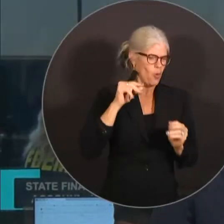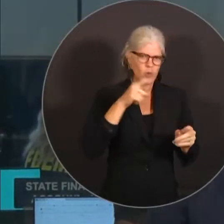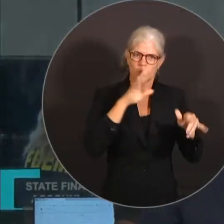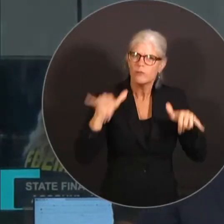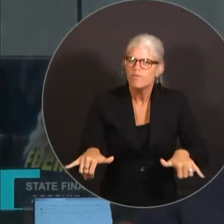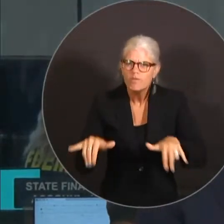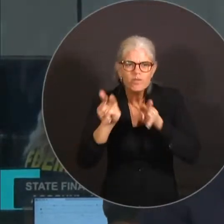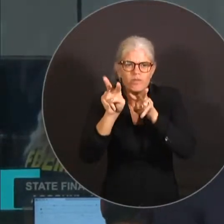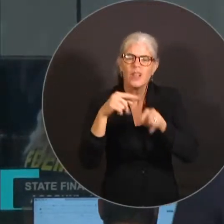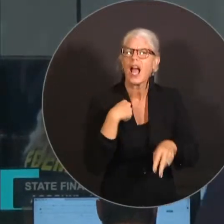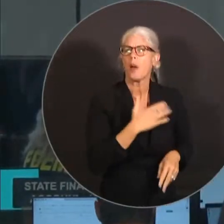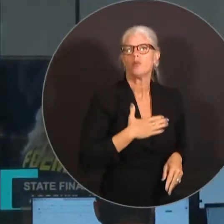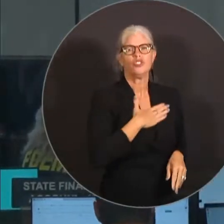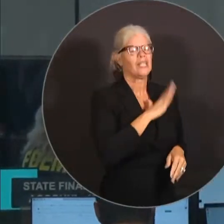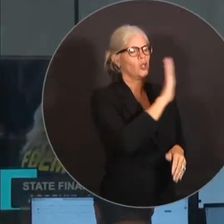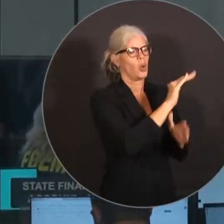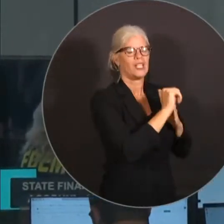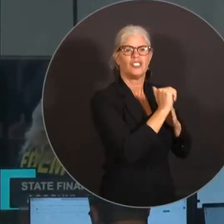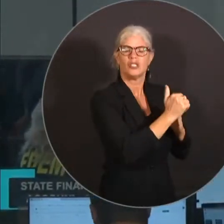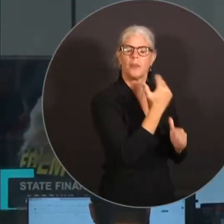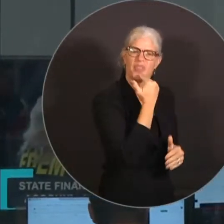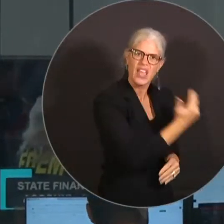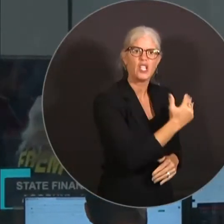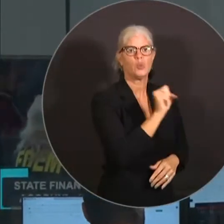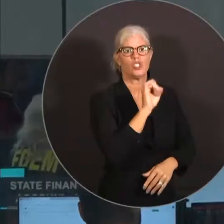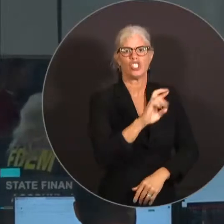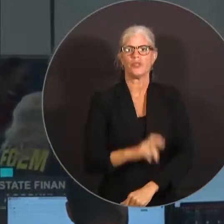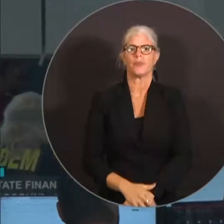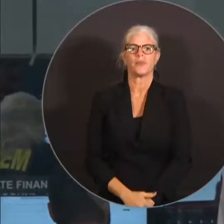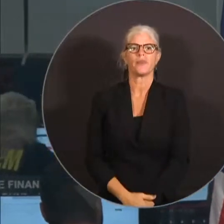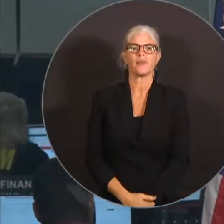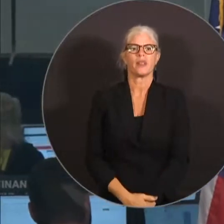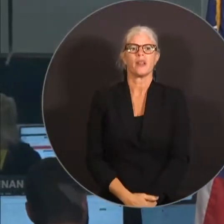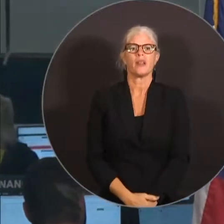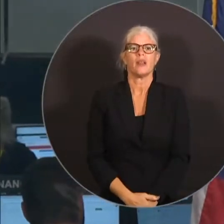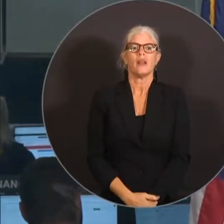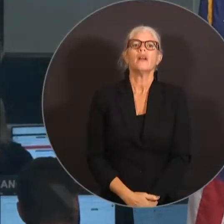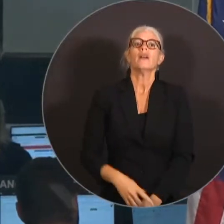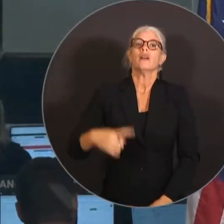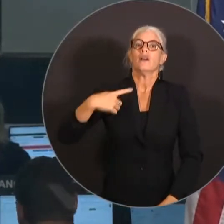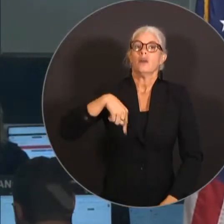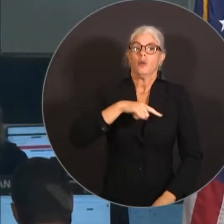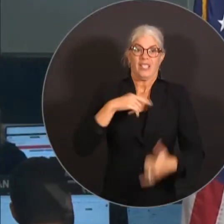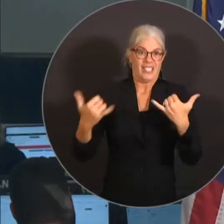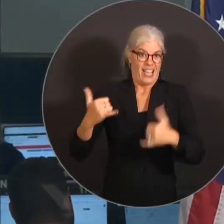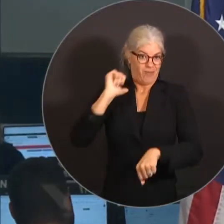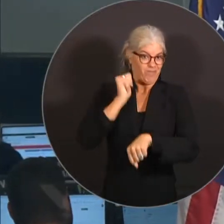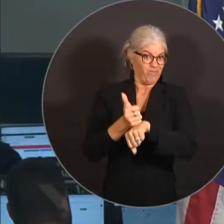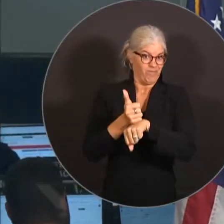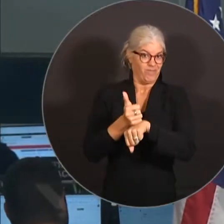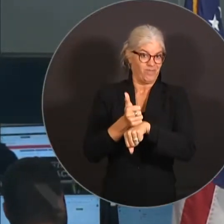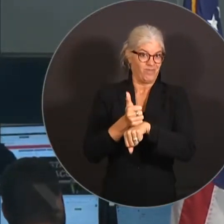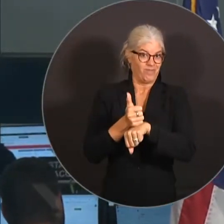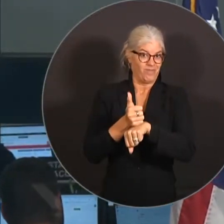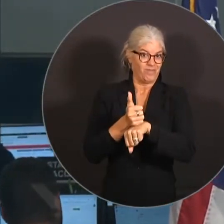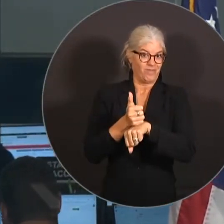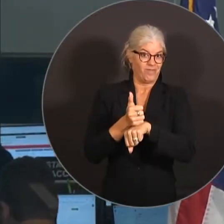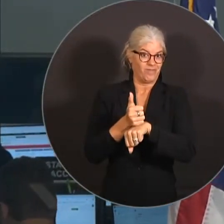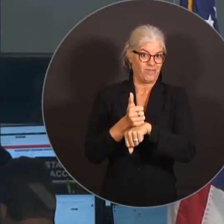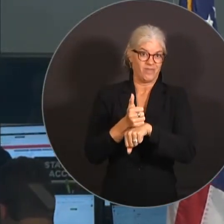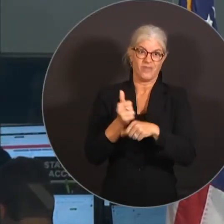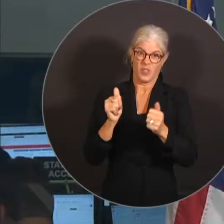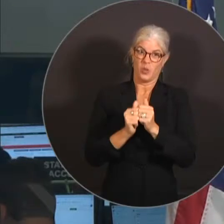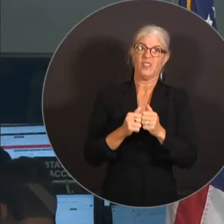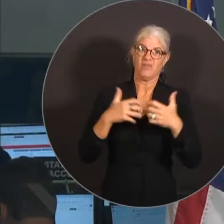leadership. Thank you, sir. So we are staged with massive amounts of search and